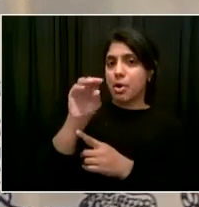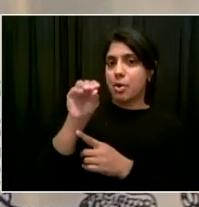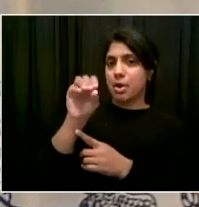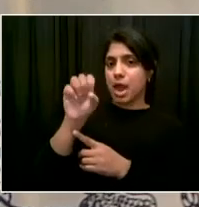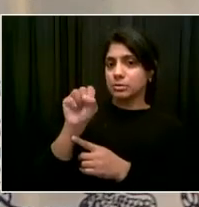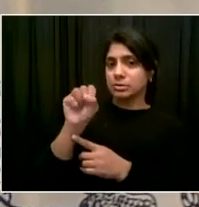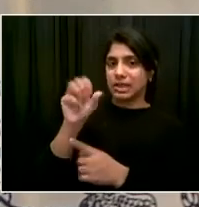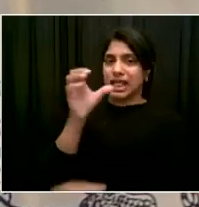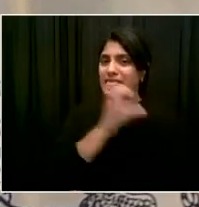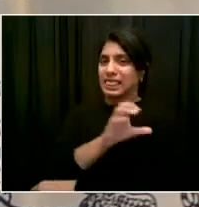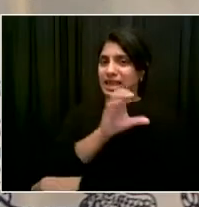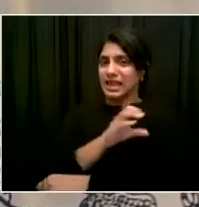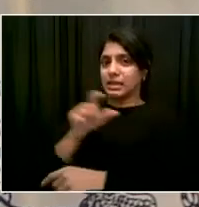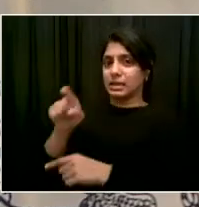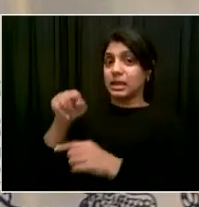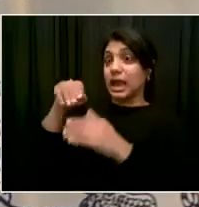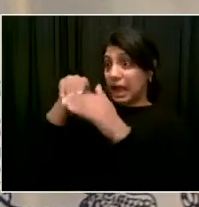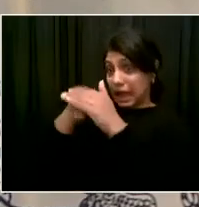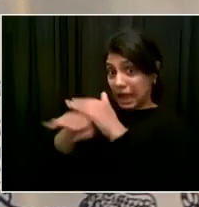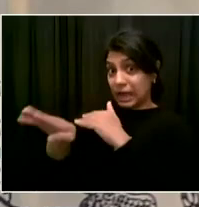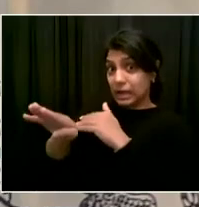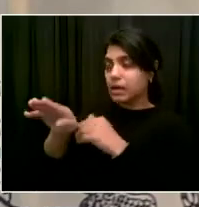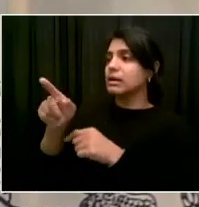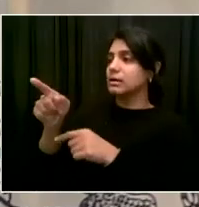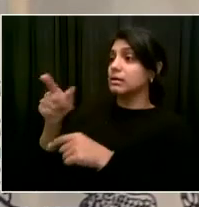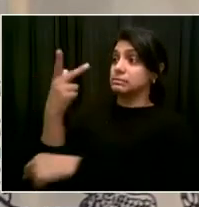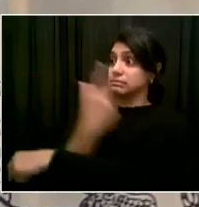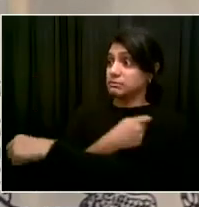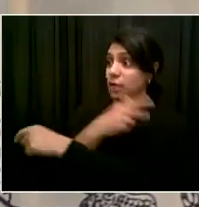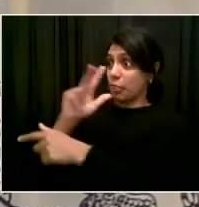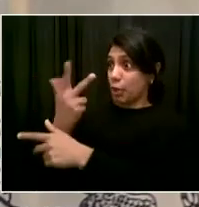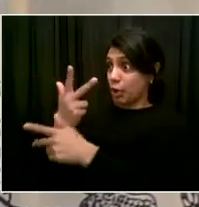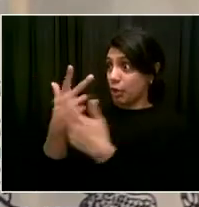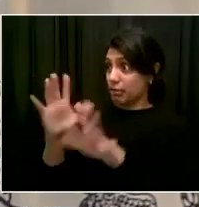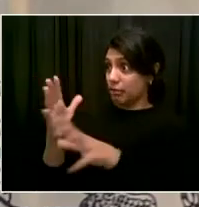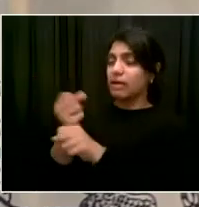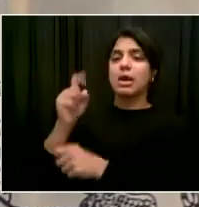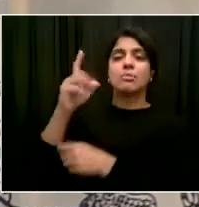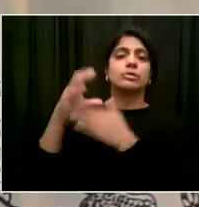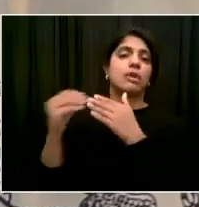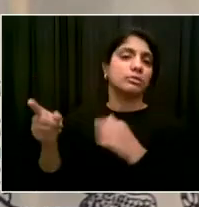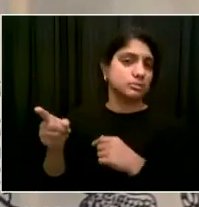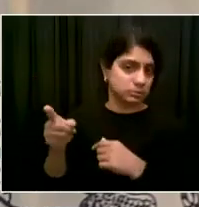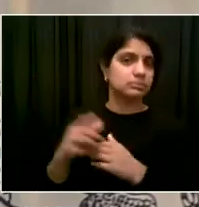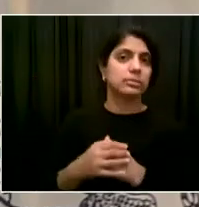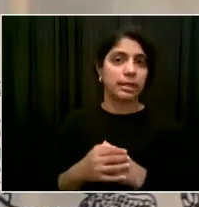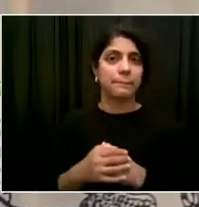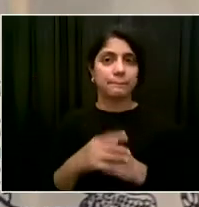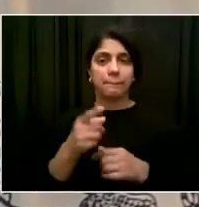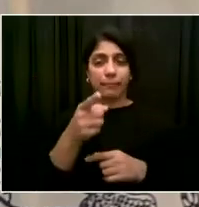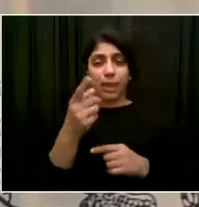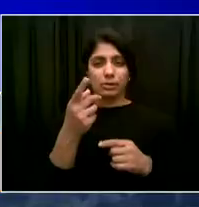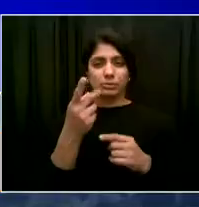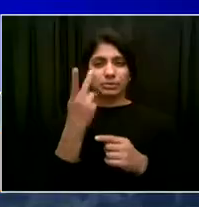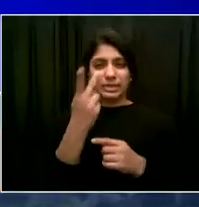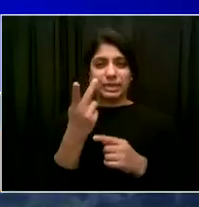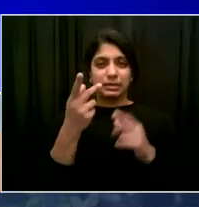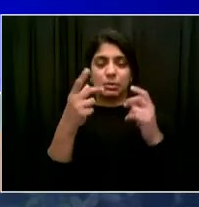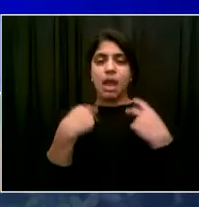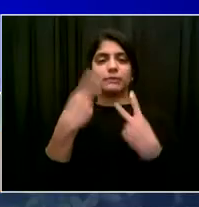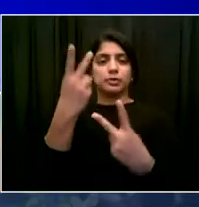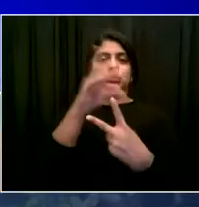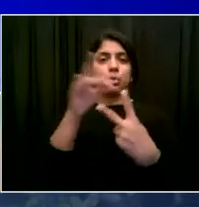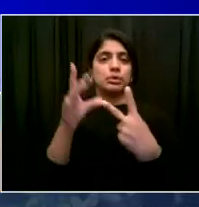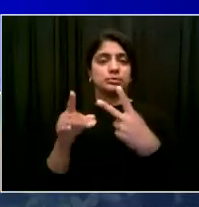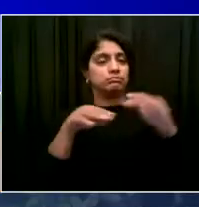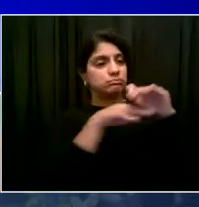is at-home vaccination. This is something we've made available for months and months. It's reached hundreds of thousands of New Yorkers